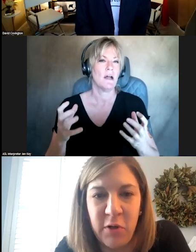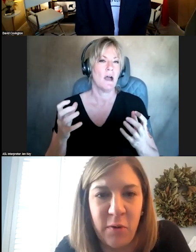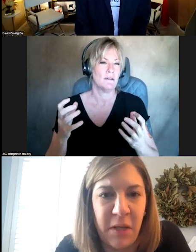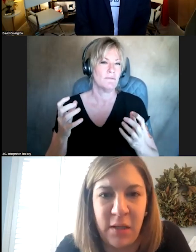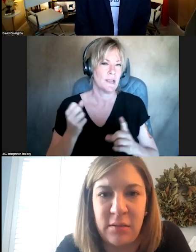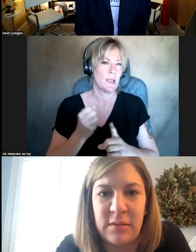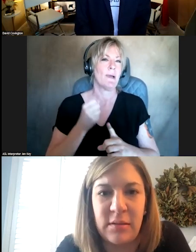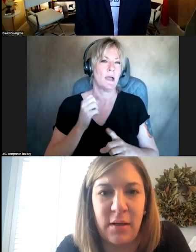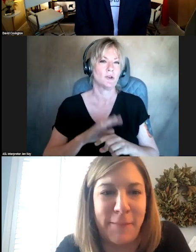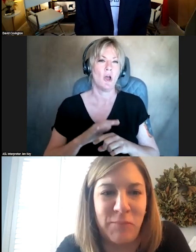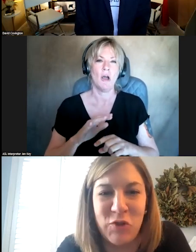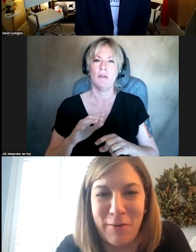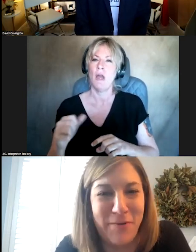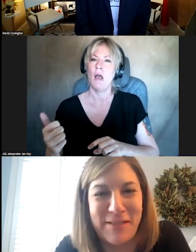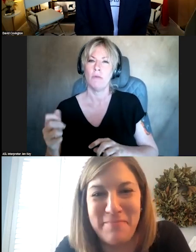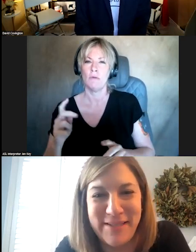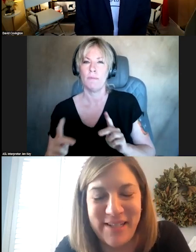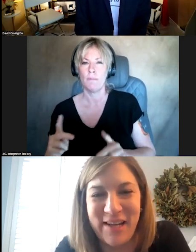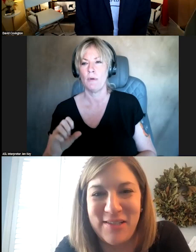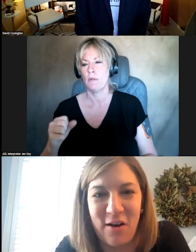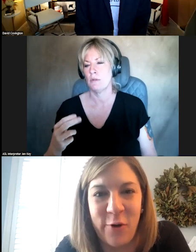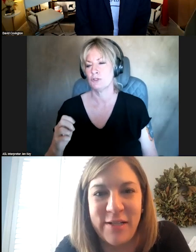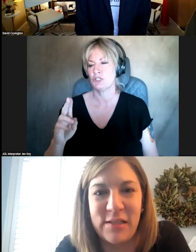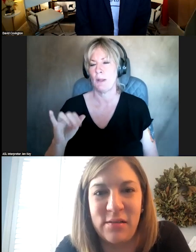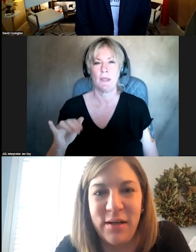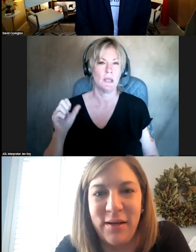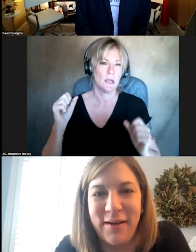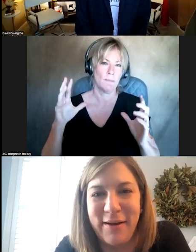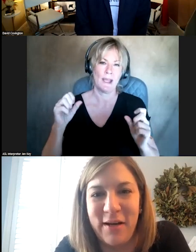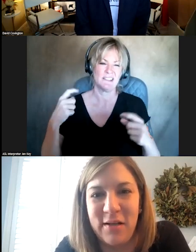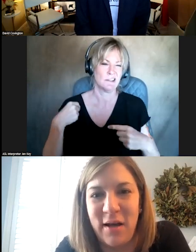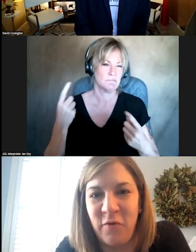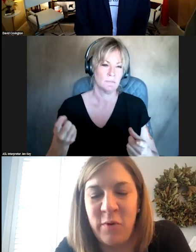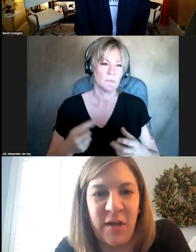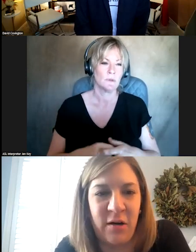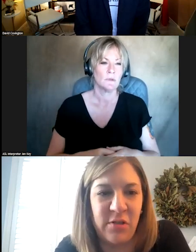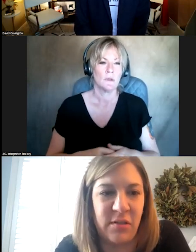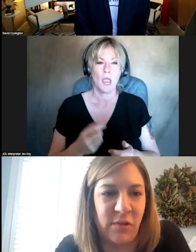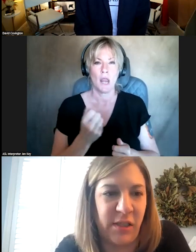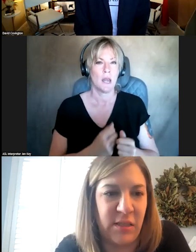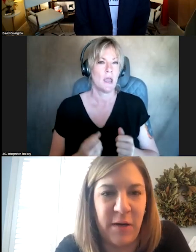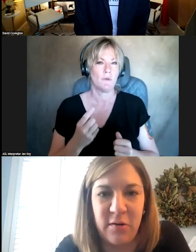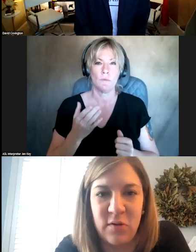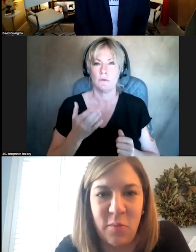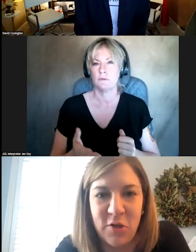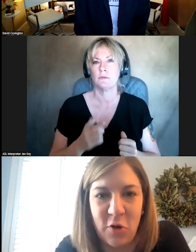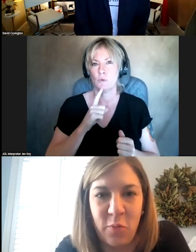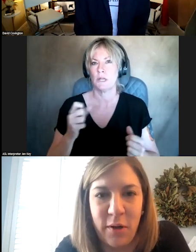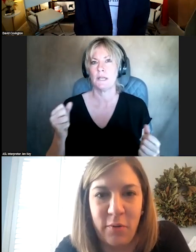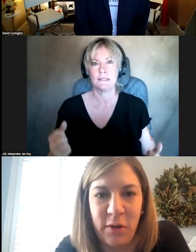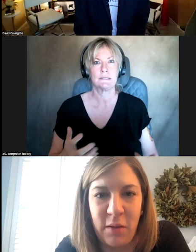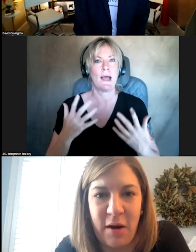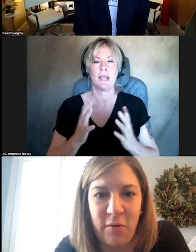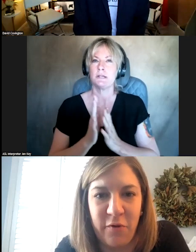fellow human beings. Shelby was amazing as always, and everyone there just really inspired so much